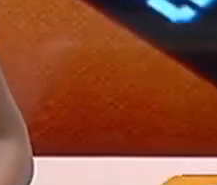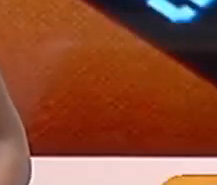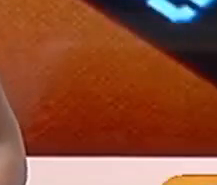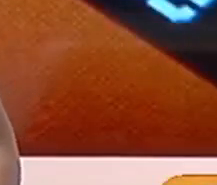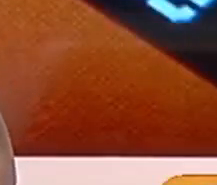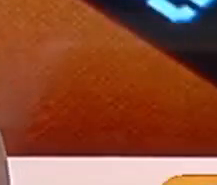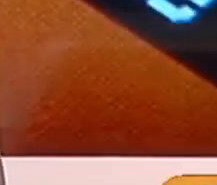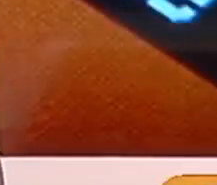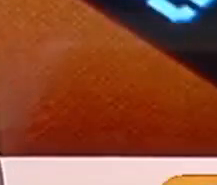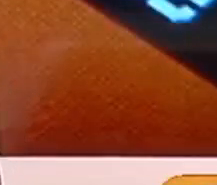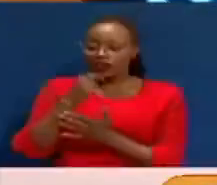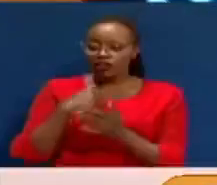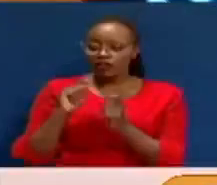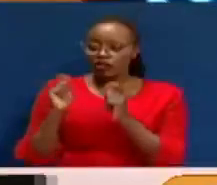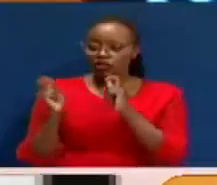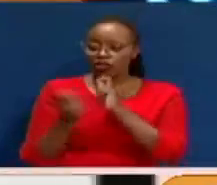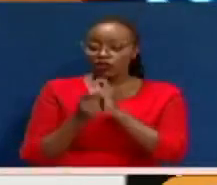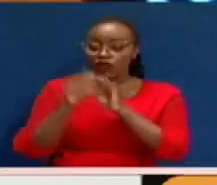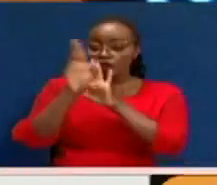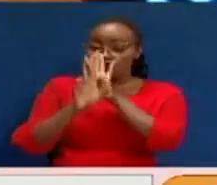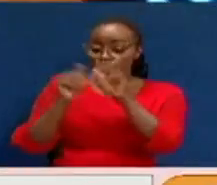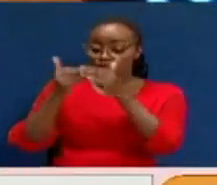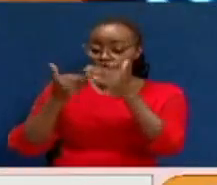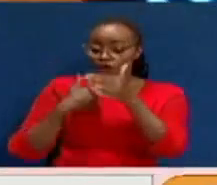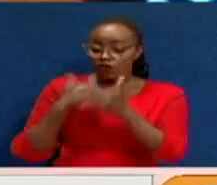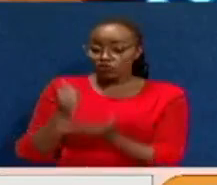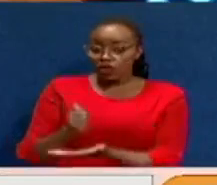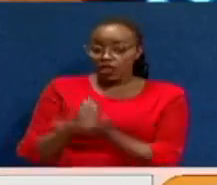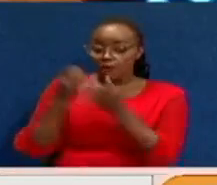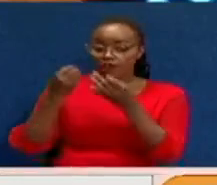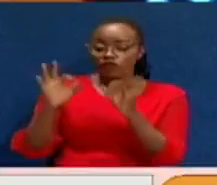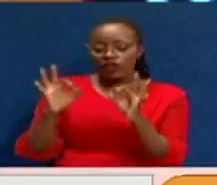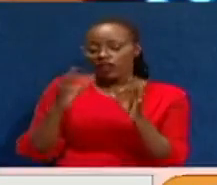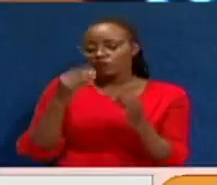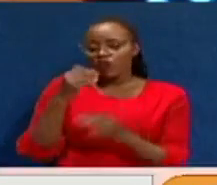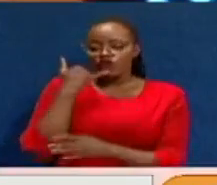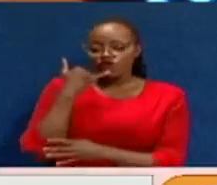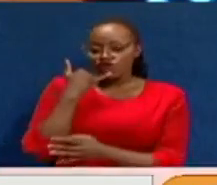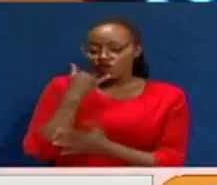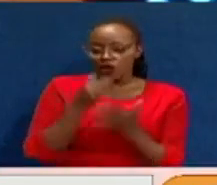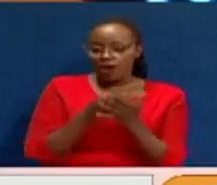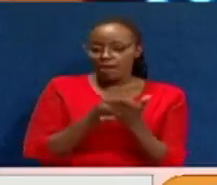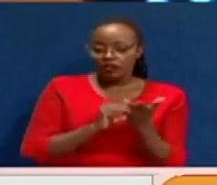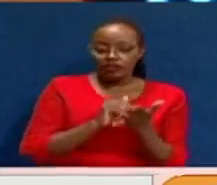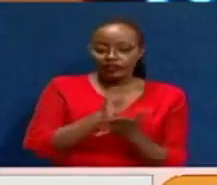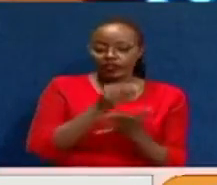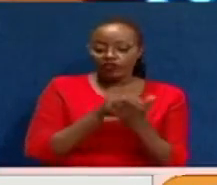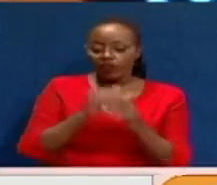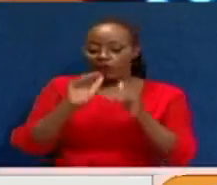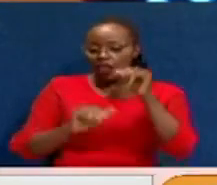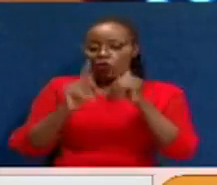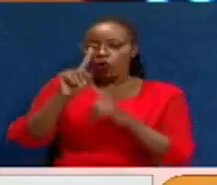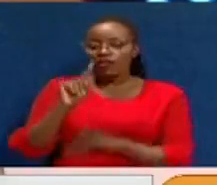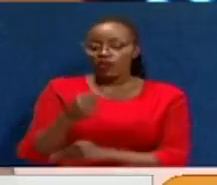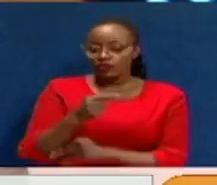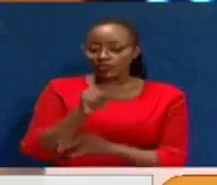The Central Bank of Kenya has reversed the measures it had put in place to facilitate free mobile money transactions below 1,000